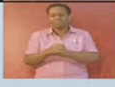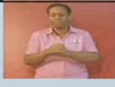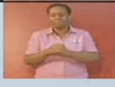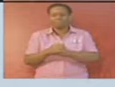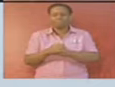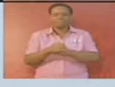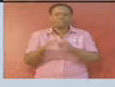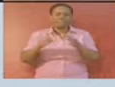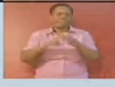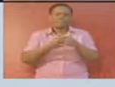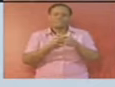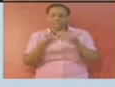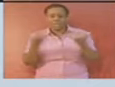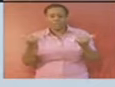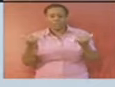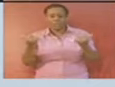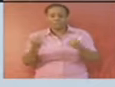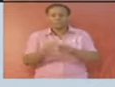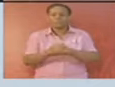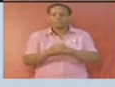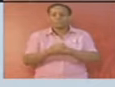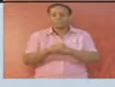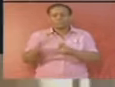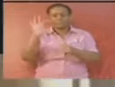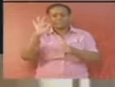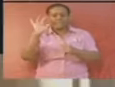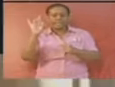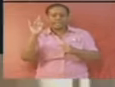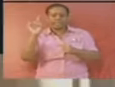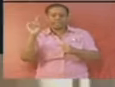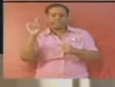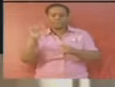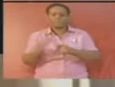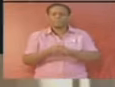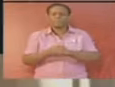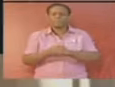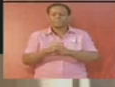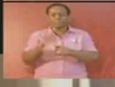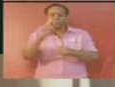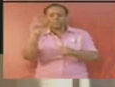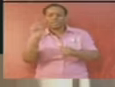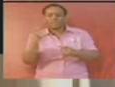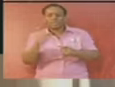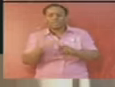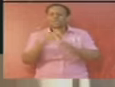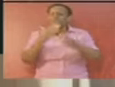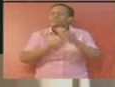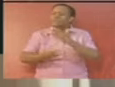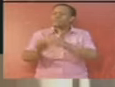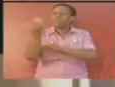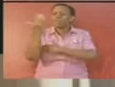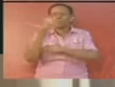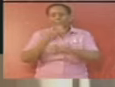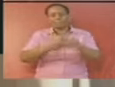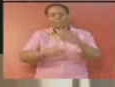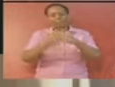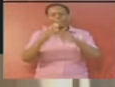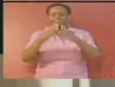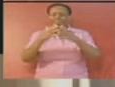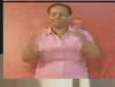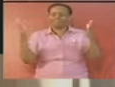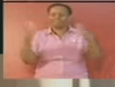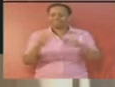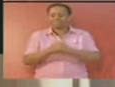with questions from 98.1. And very good morning to you, Mr. Alexander, and to